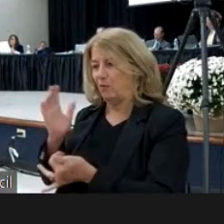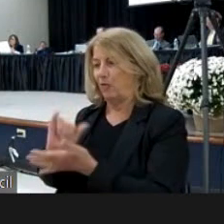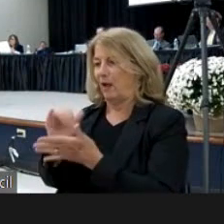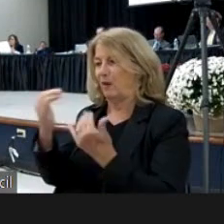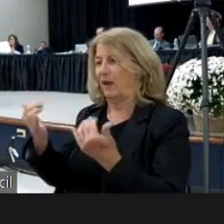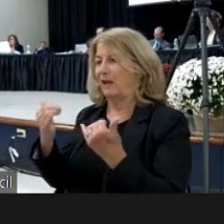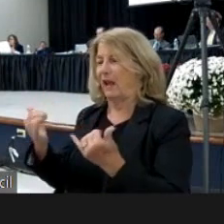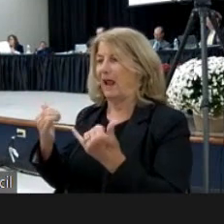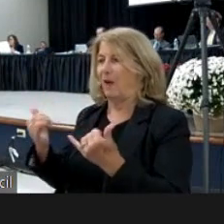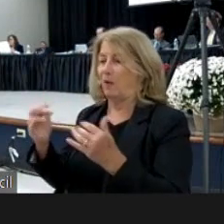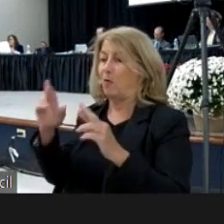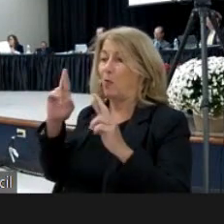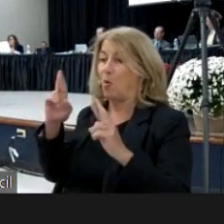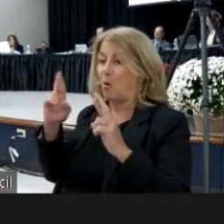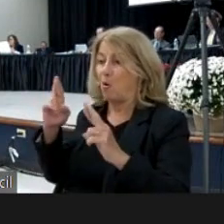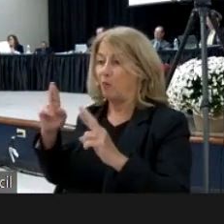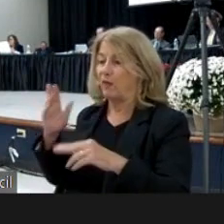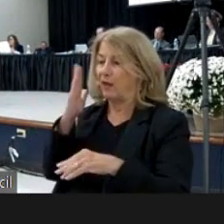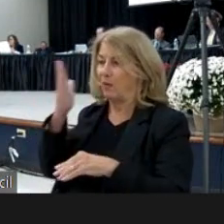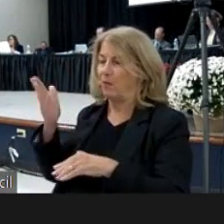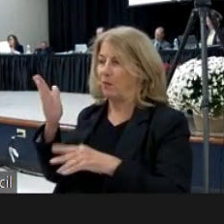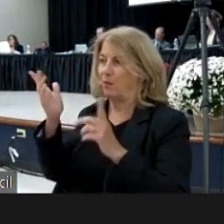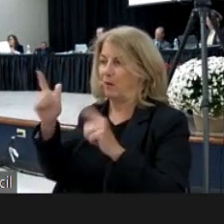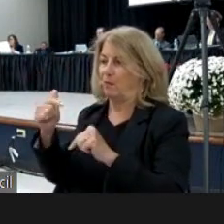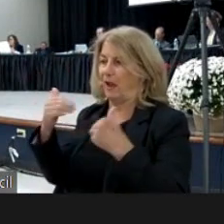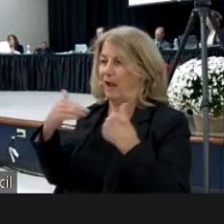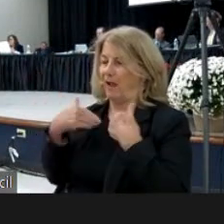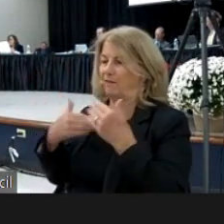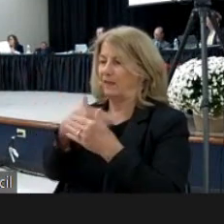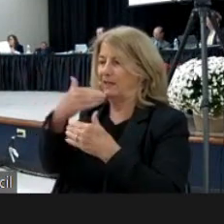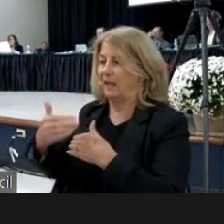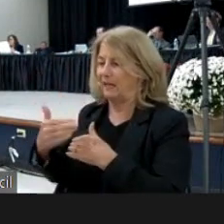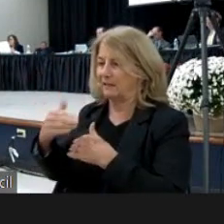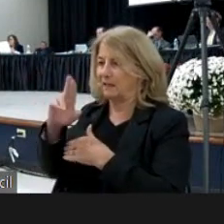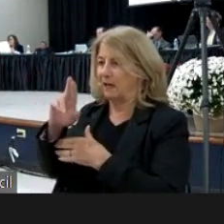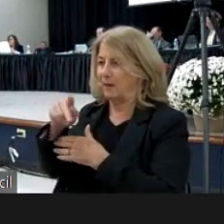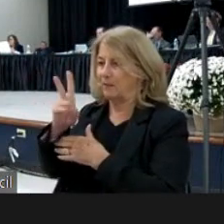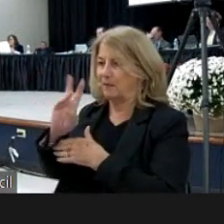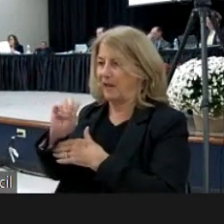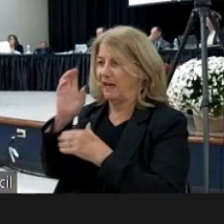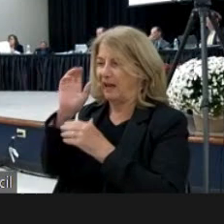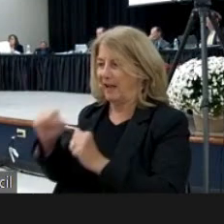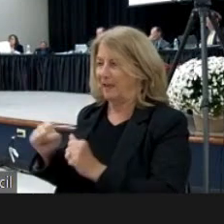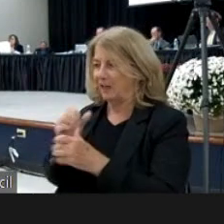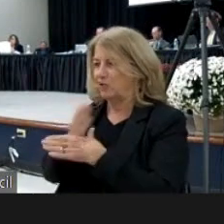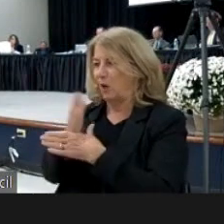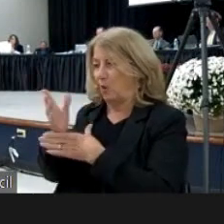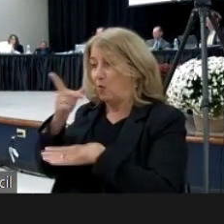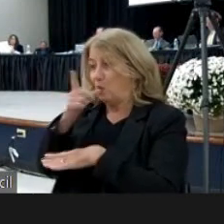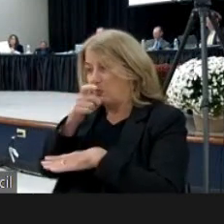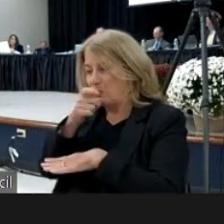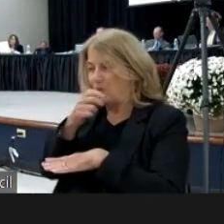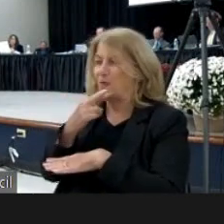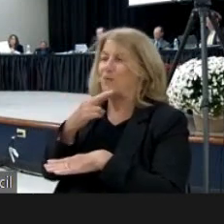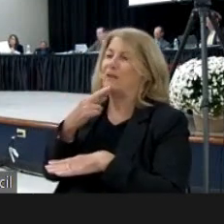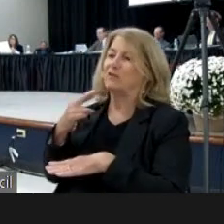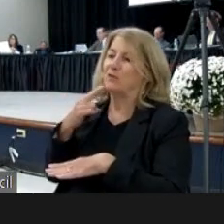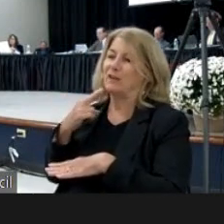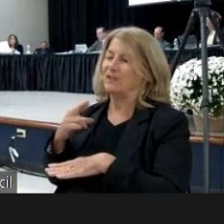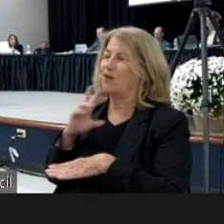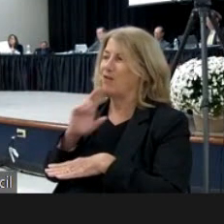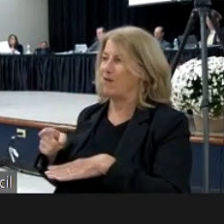would, hopefully when we have our next update, I can share a little more about who the operators are. But that's where we are there.